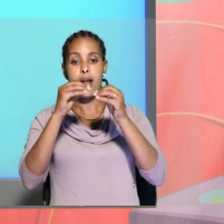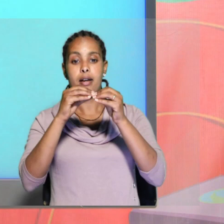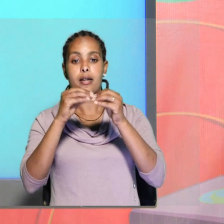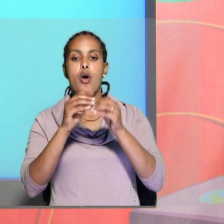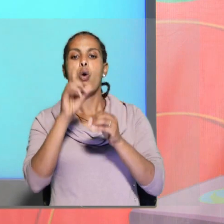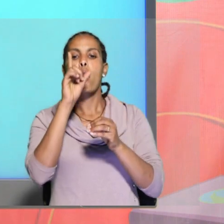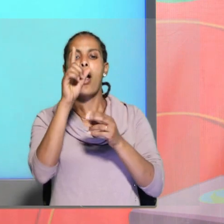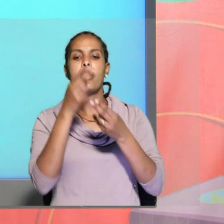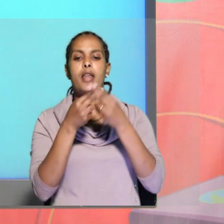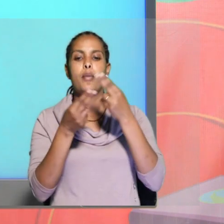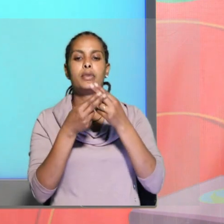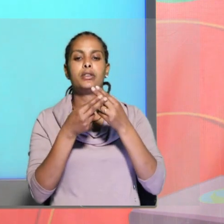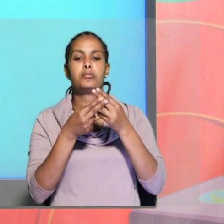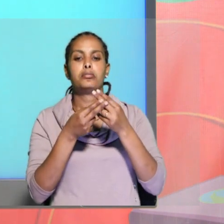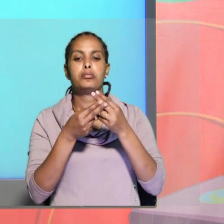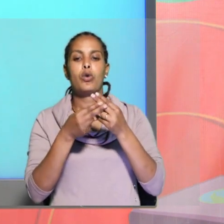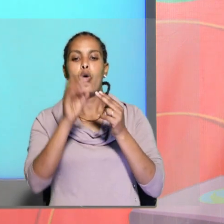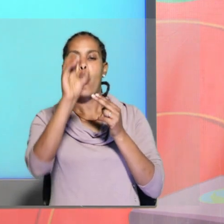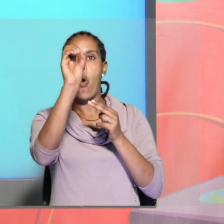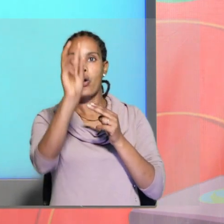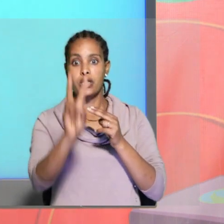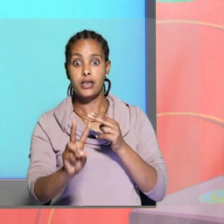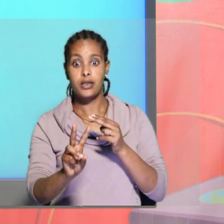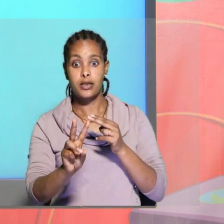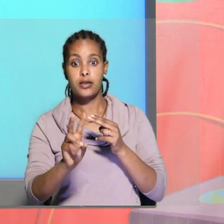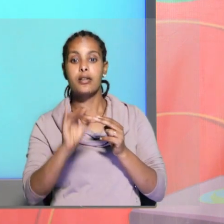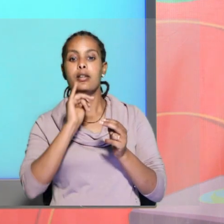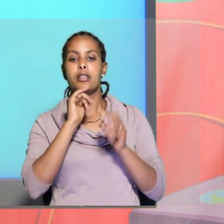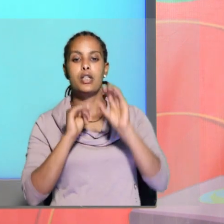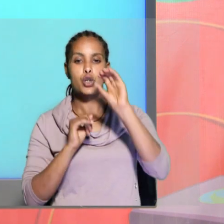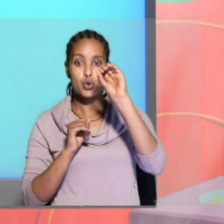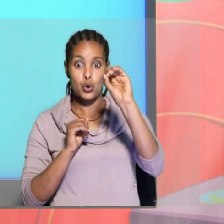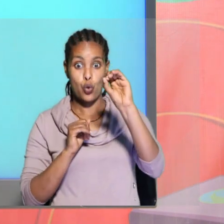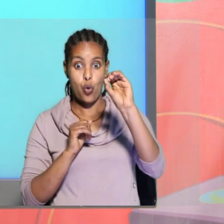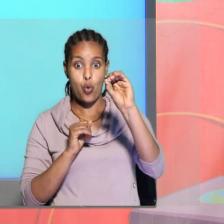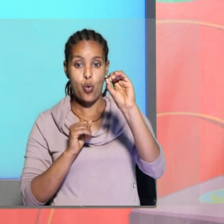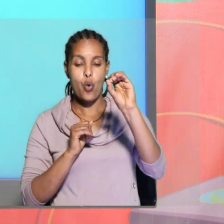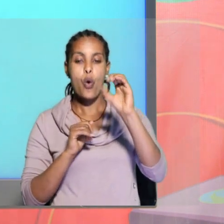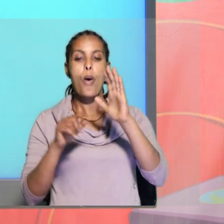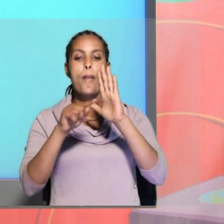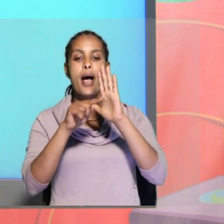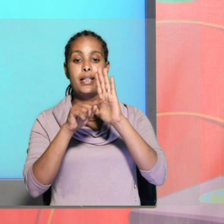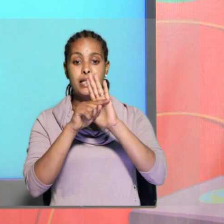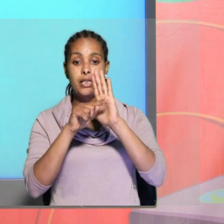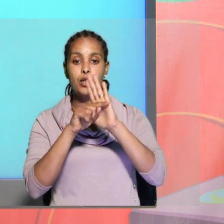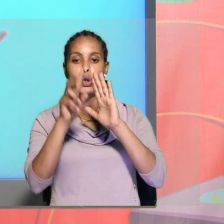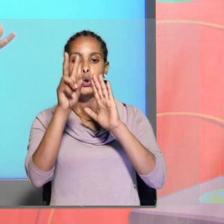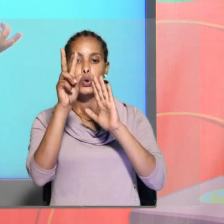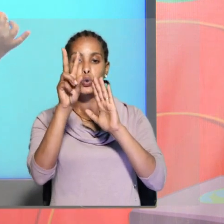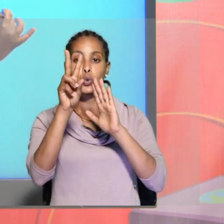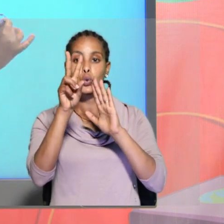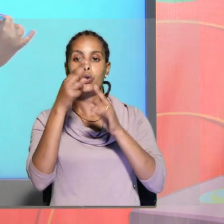plus 1 times delta G naught formation of oxygen is 0, minus 2 times